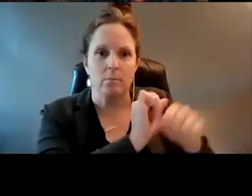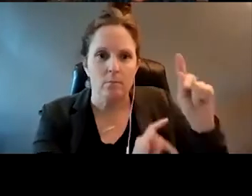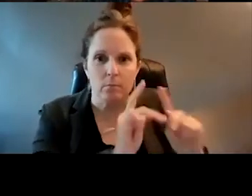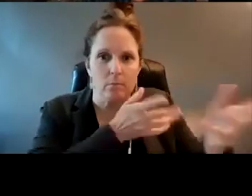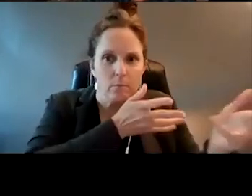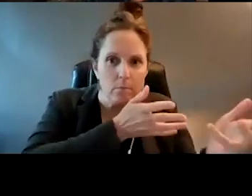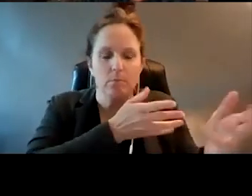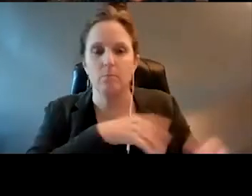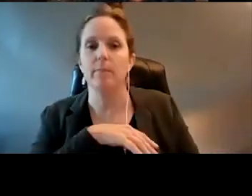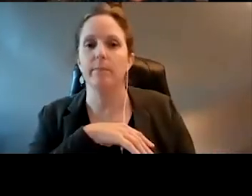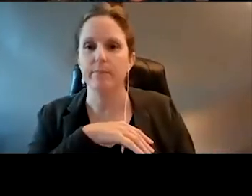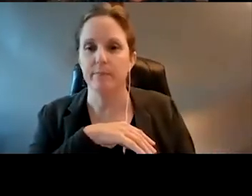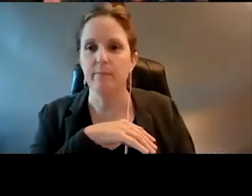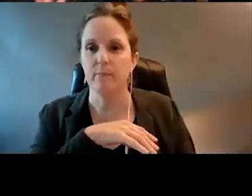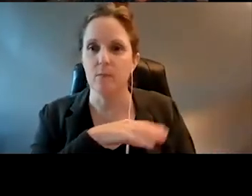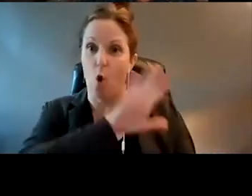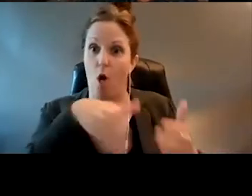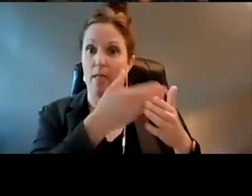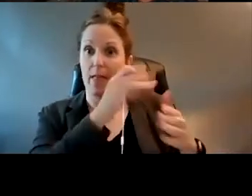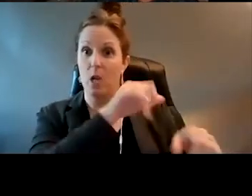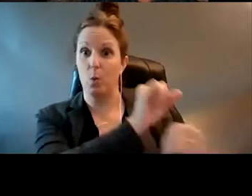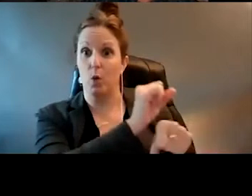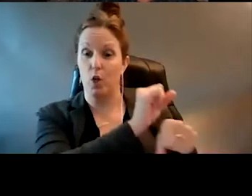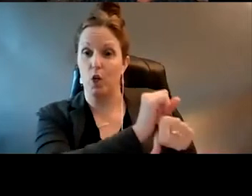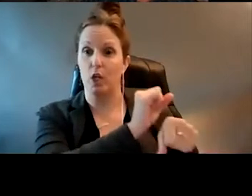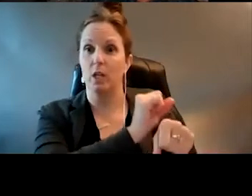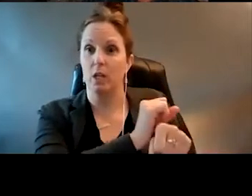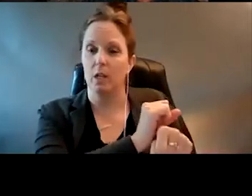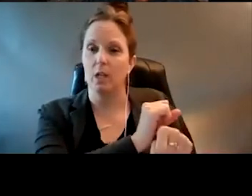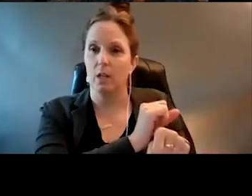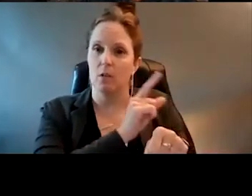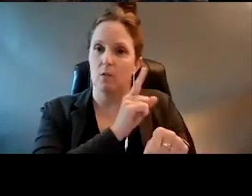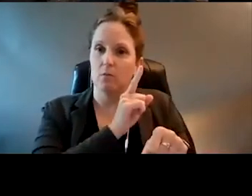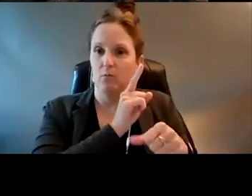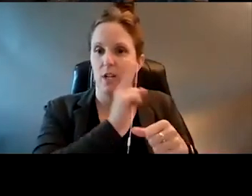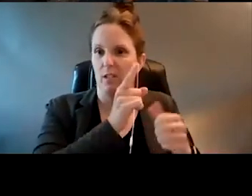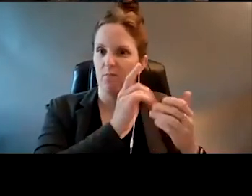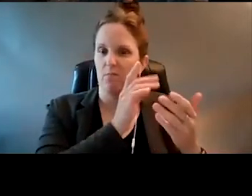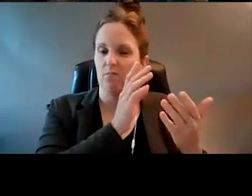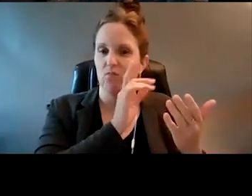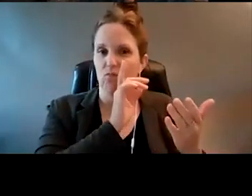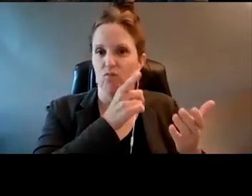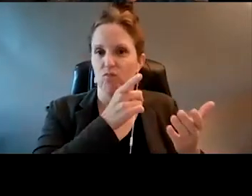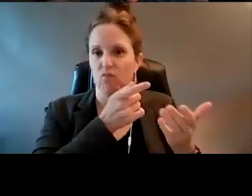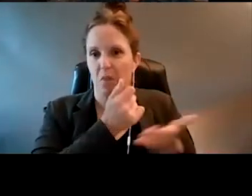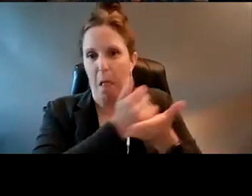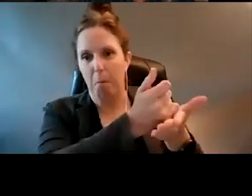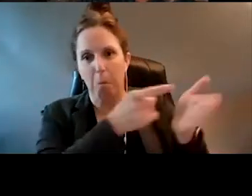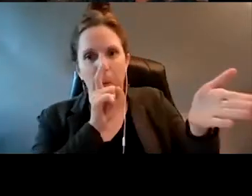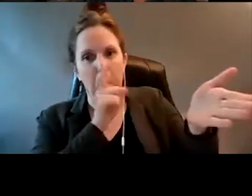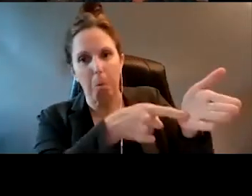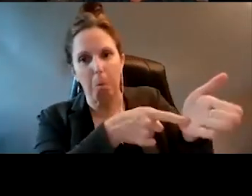So this seems to be really where the action was, that all the different things the CHWs did to improve trust